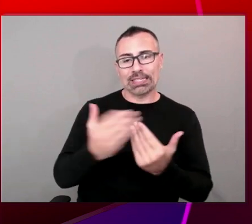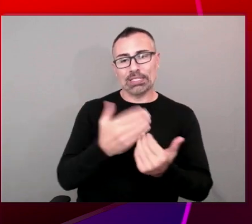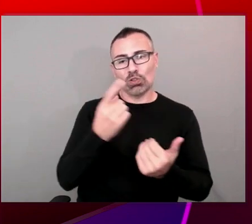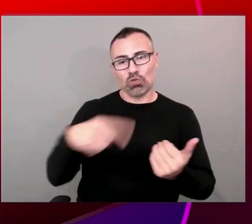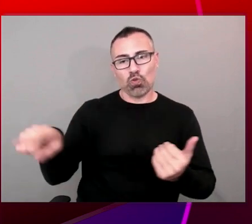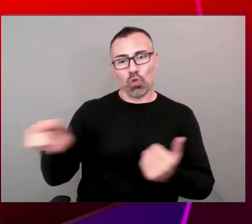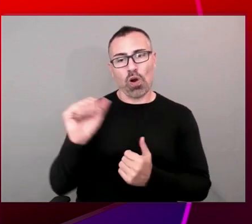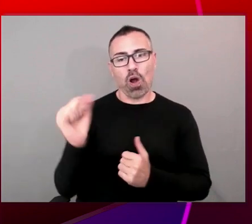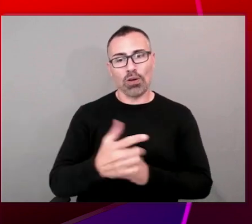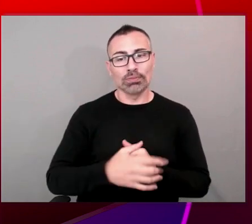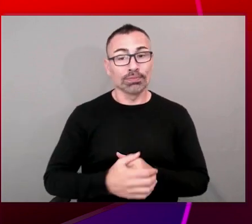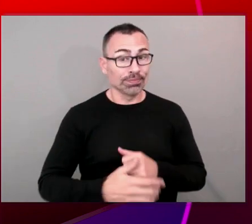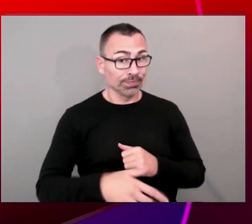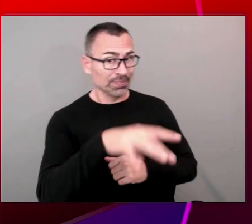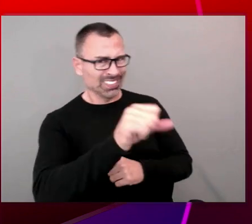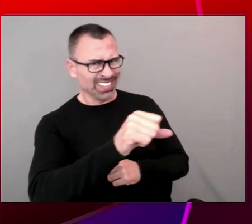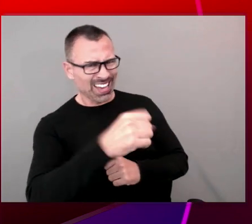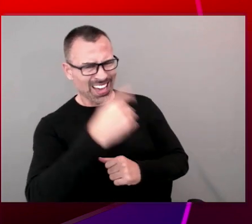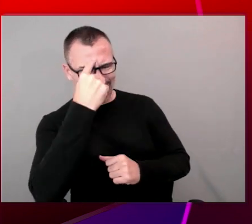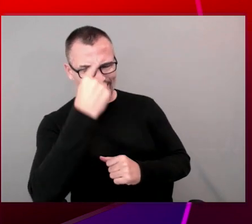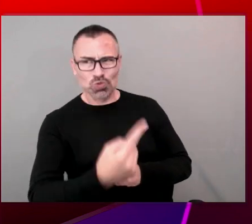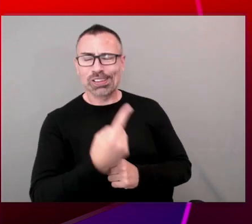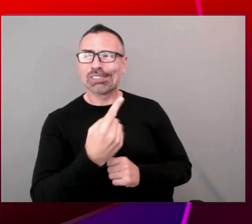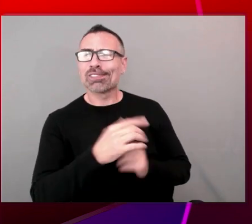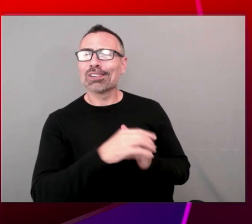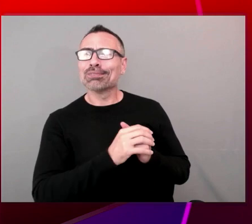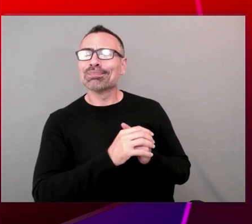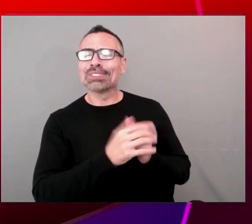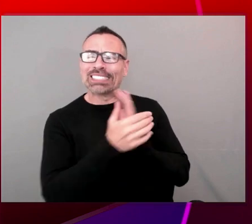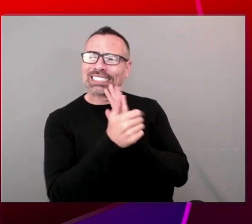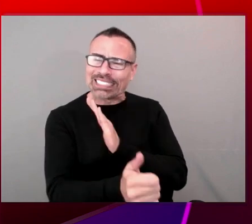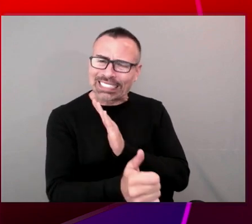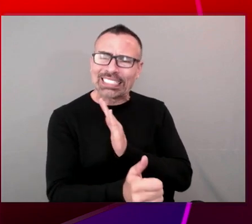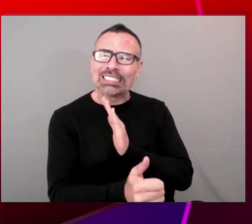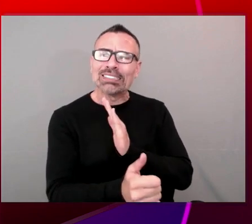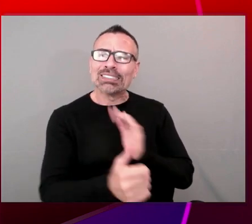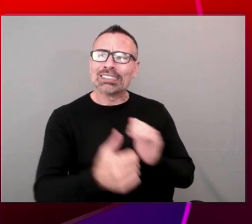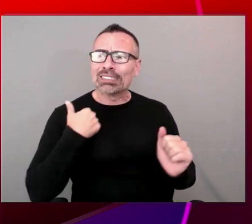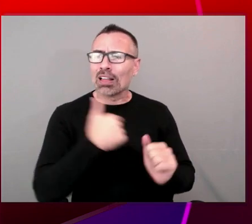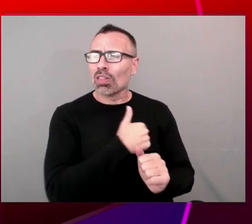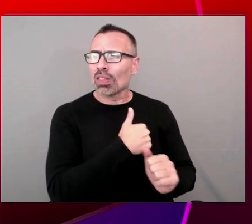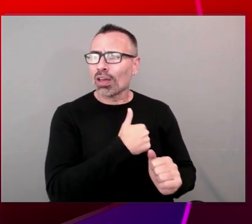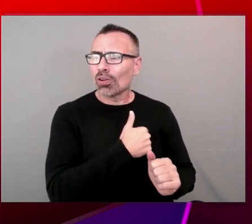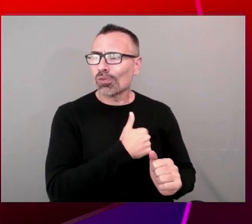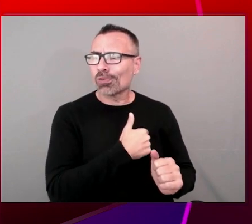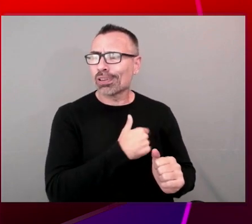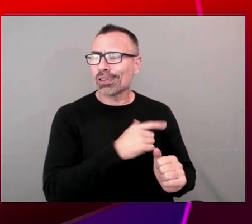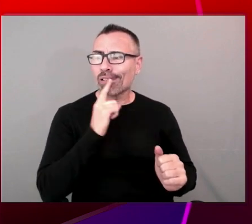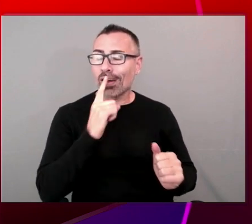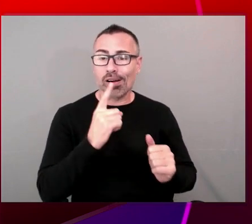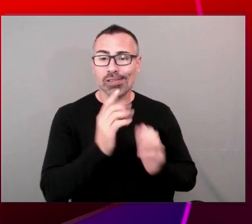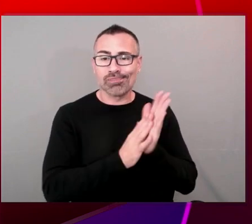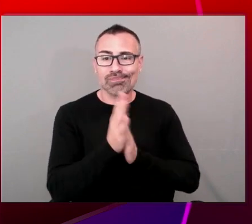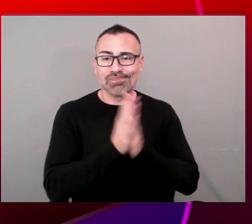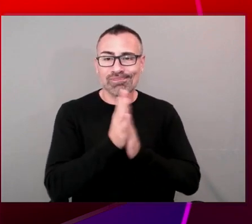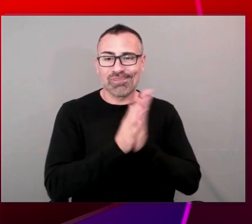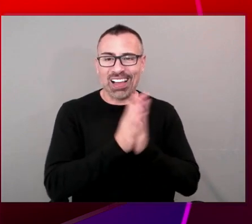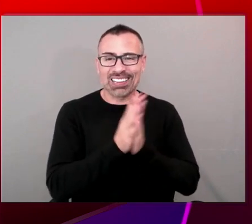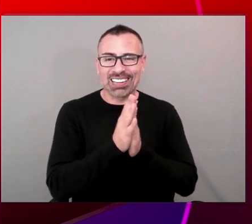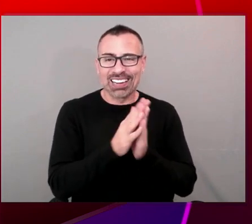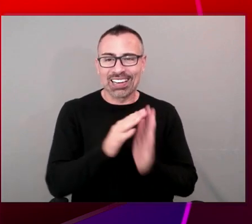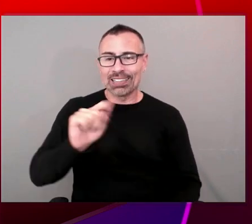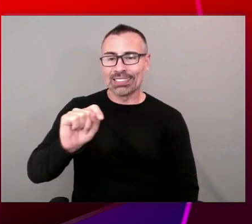Yeah, I think it's one of those kind of skills that we are most of us are passionate tinkerers. Right?